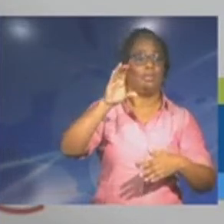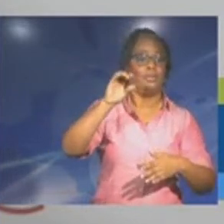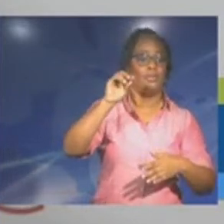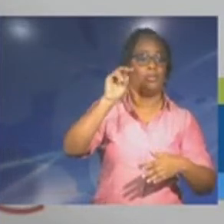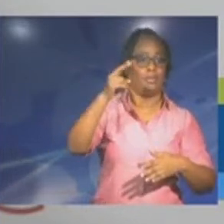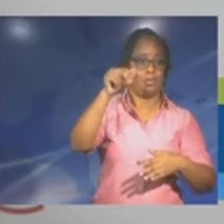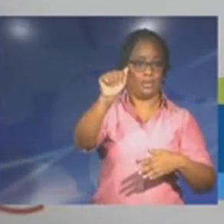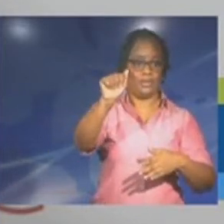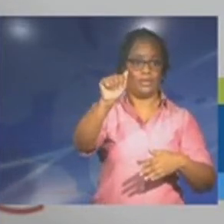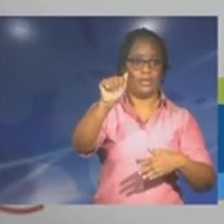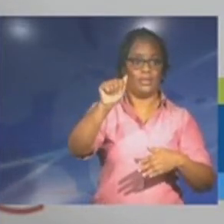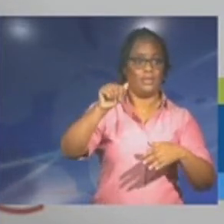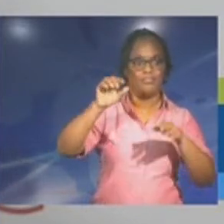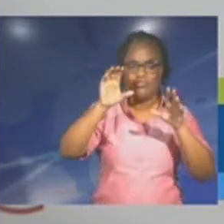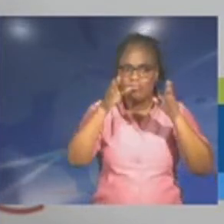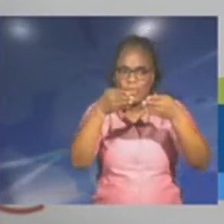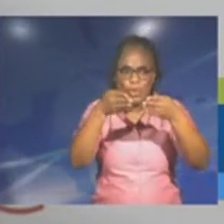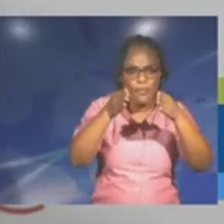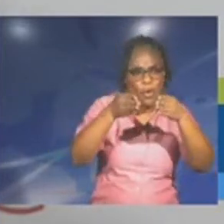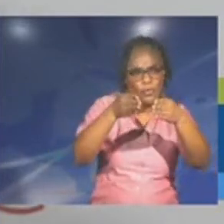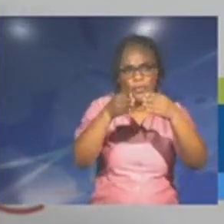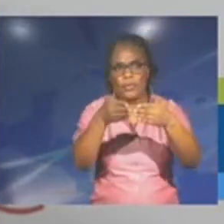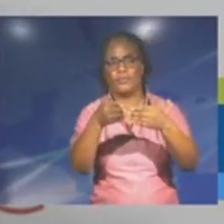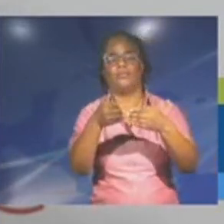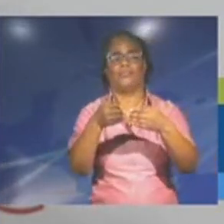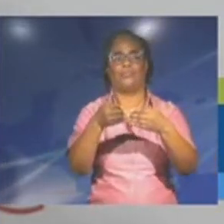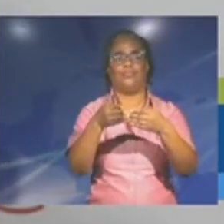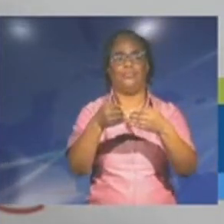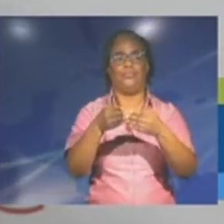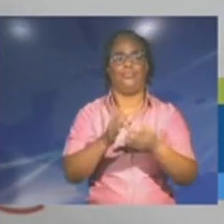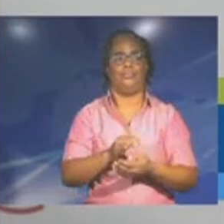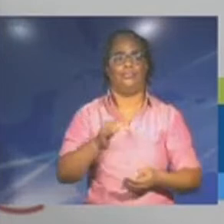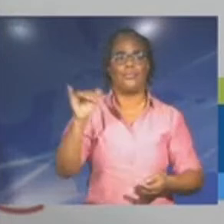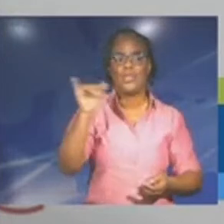now. And what we are doing,